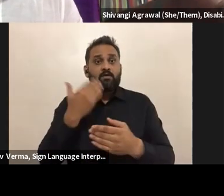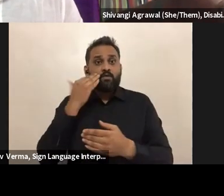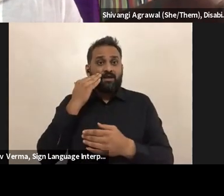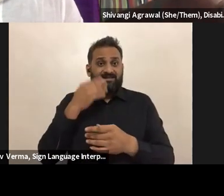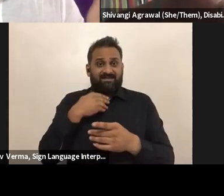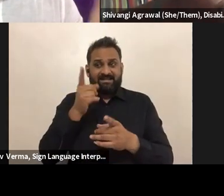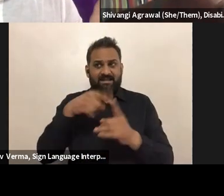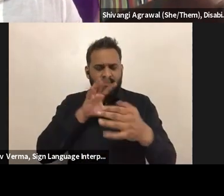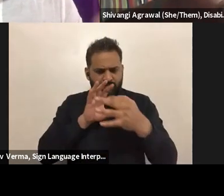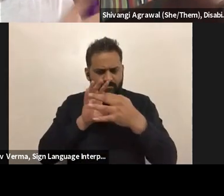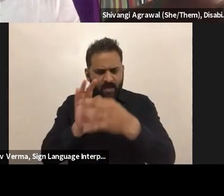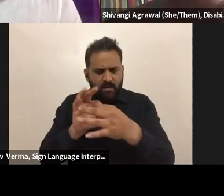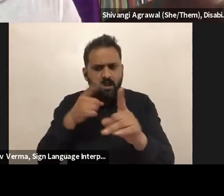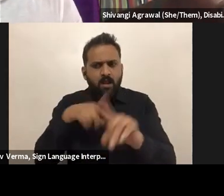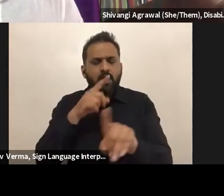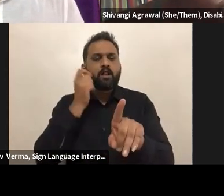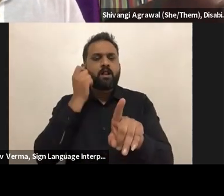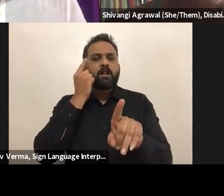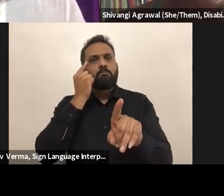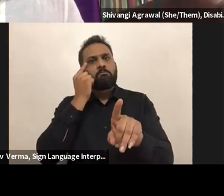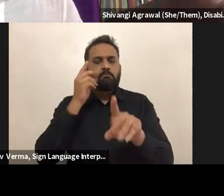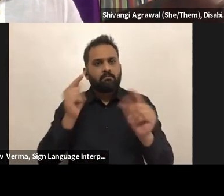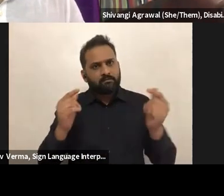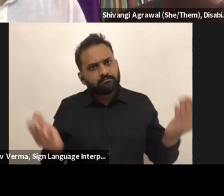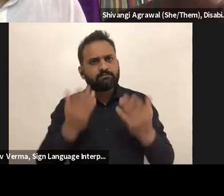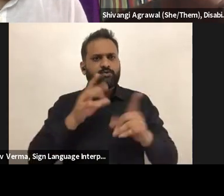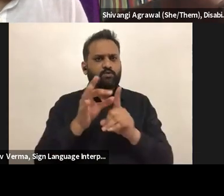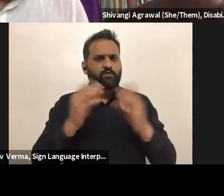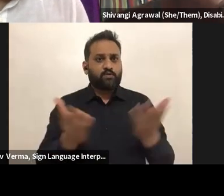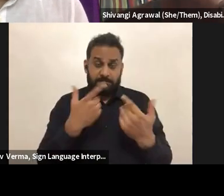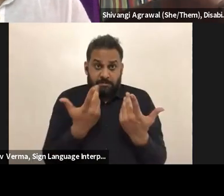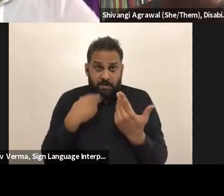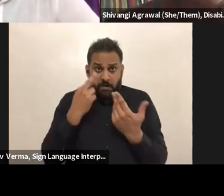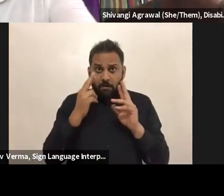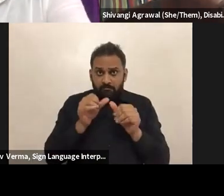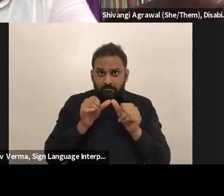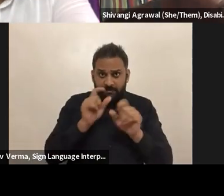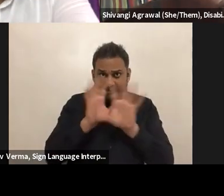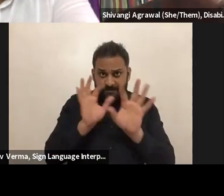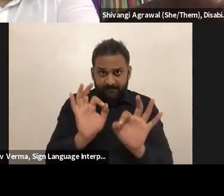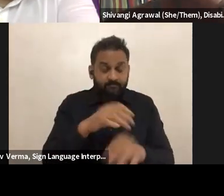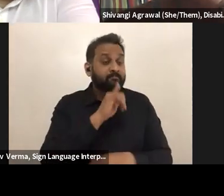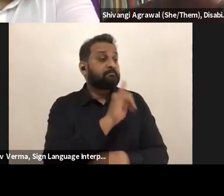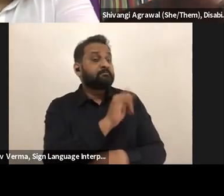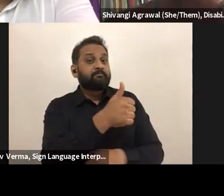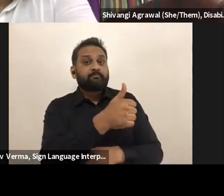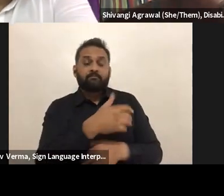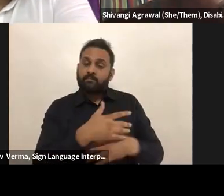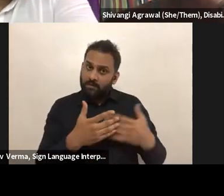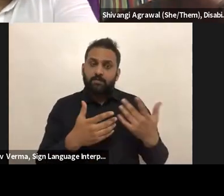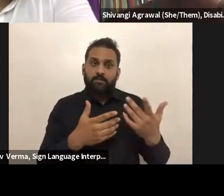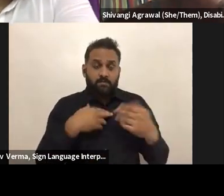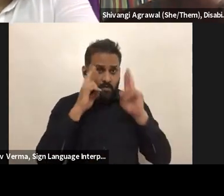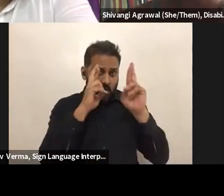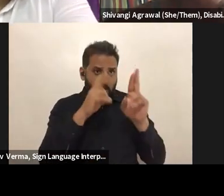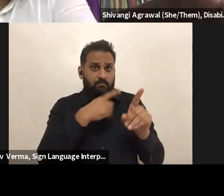clicked, and then we said, okay, let's do this. I hope that answers your question, Ben. Yeah, no, it does. And I hope that it gave you